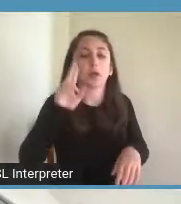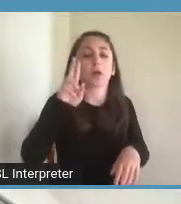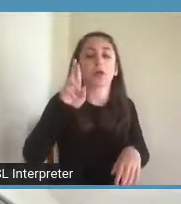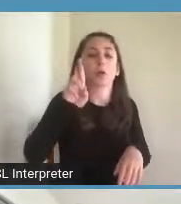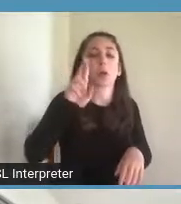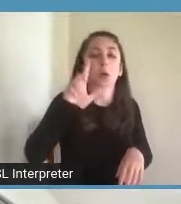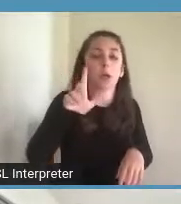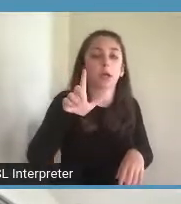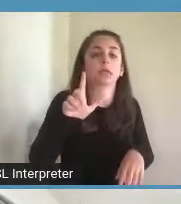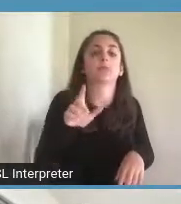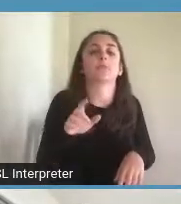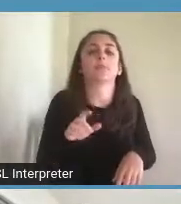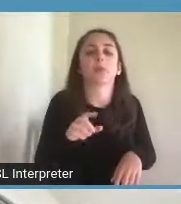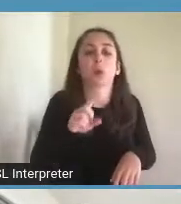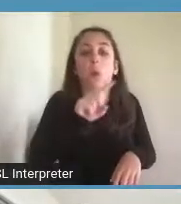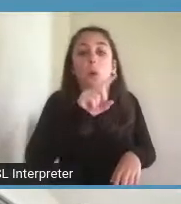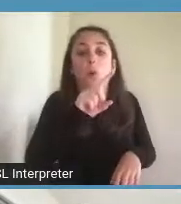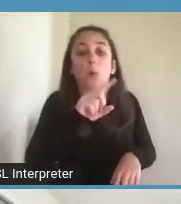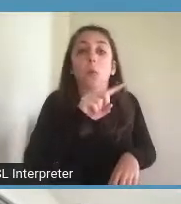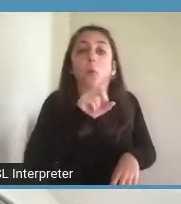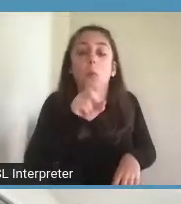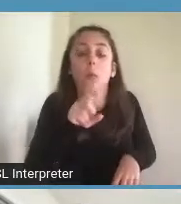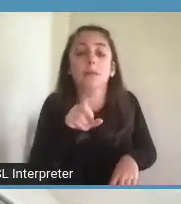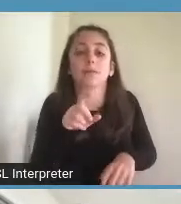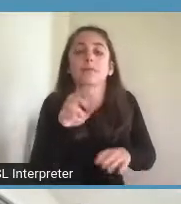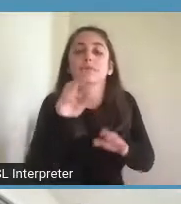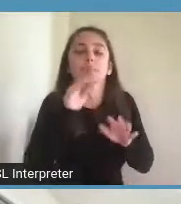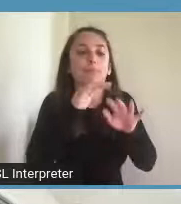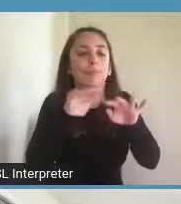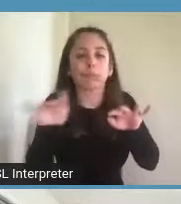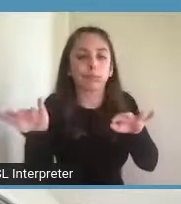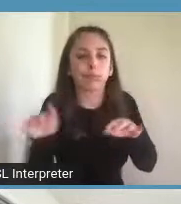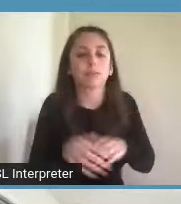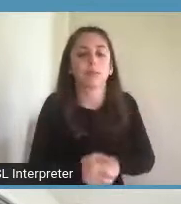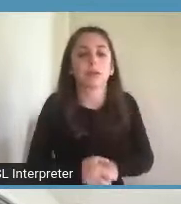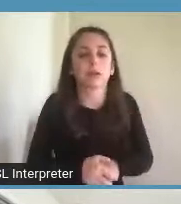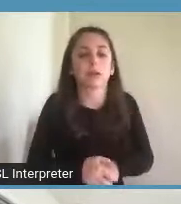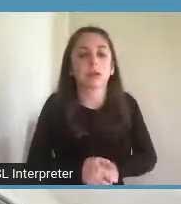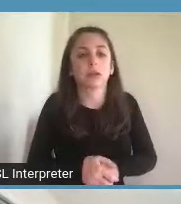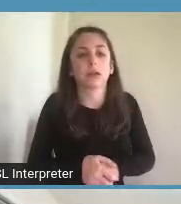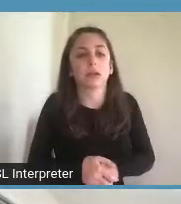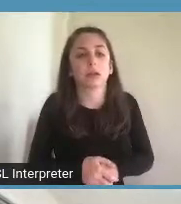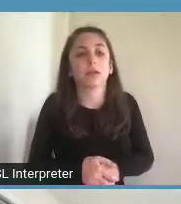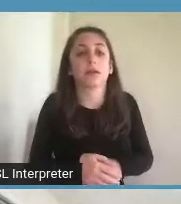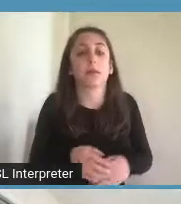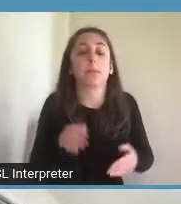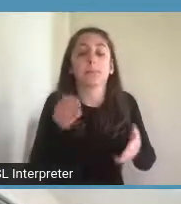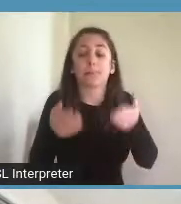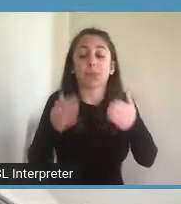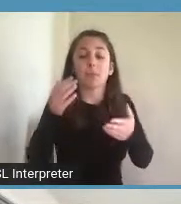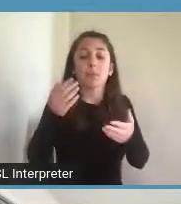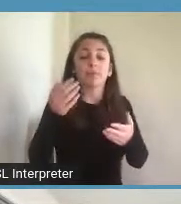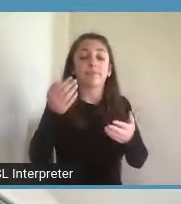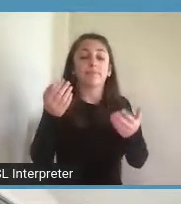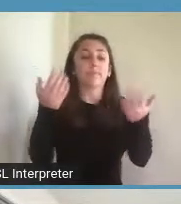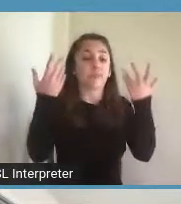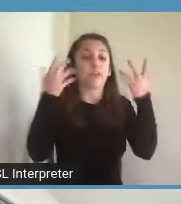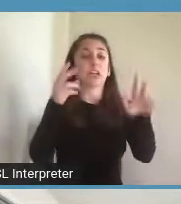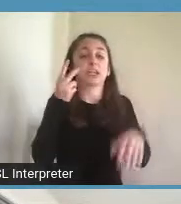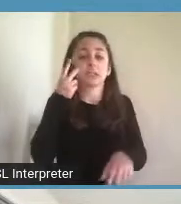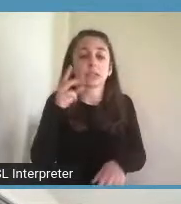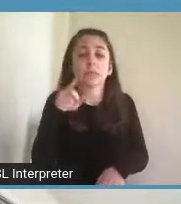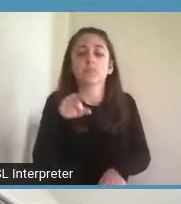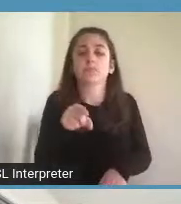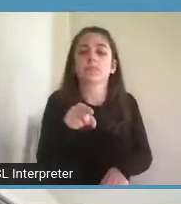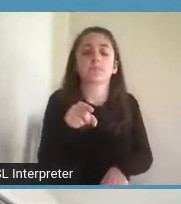MontereyBayAquarium.org, UTM source equals, UTM medium equals. You've probably seen these if you've ever clicked a link in a